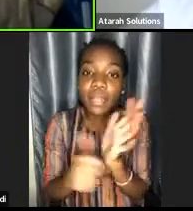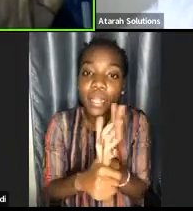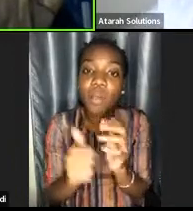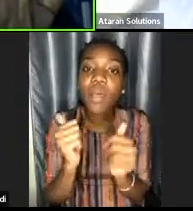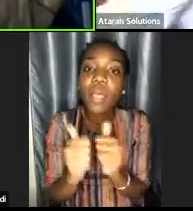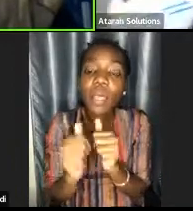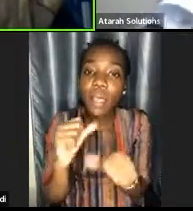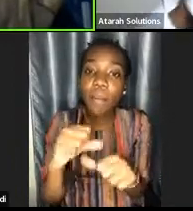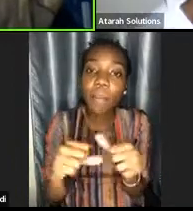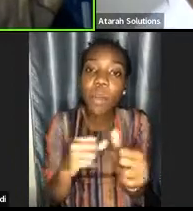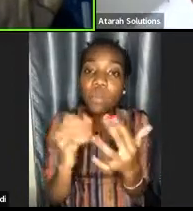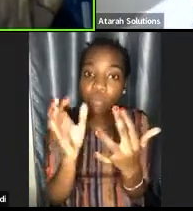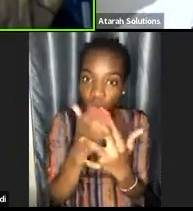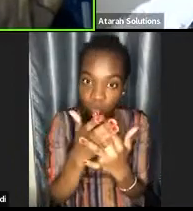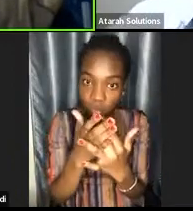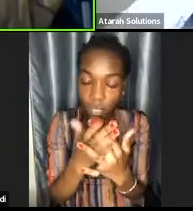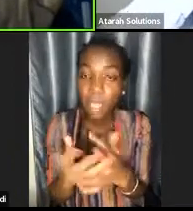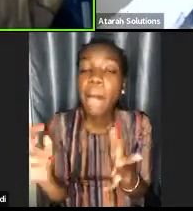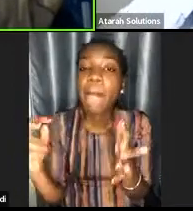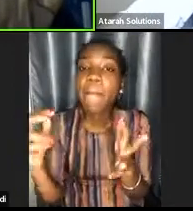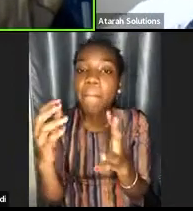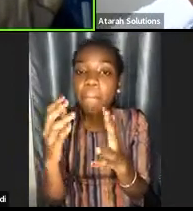which is between